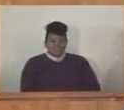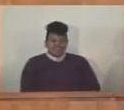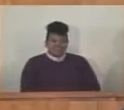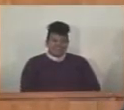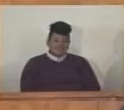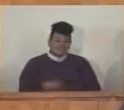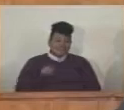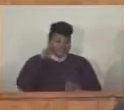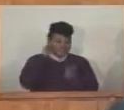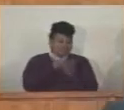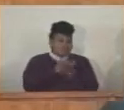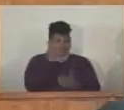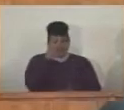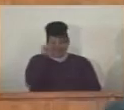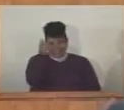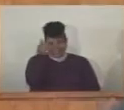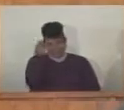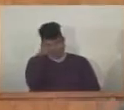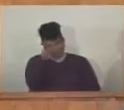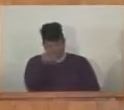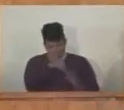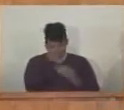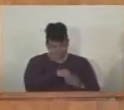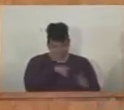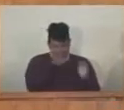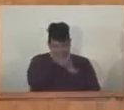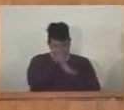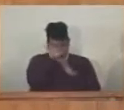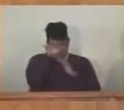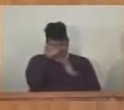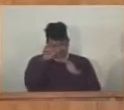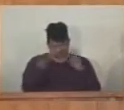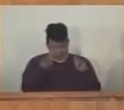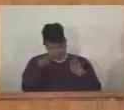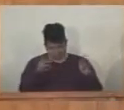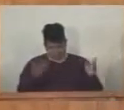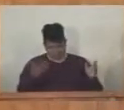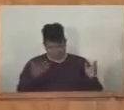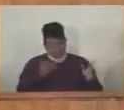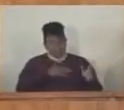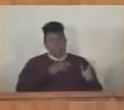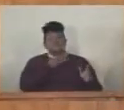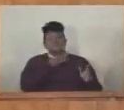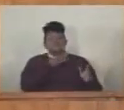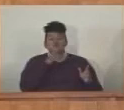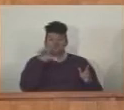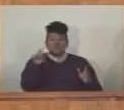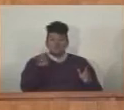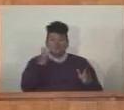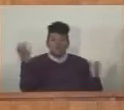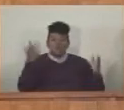10 guns that did that? So the question for me, what is the key